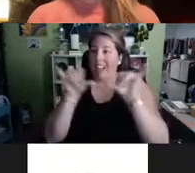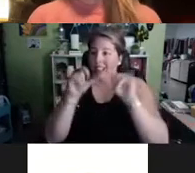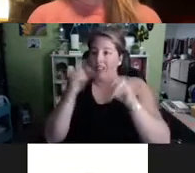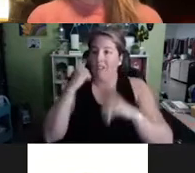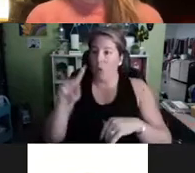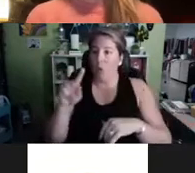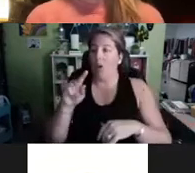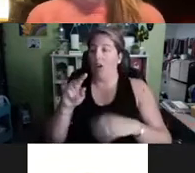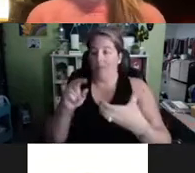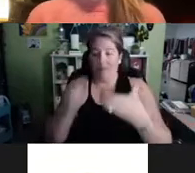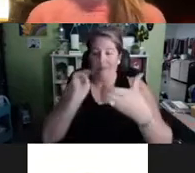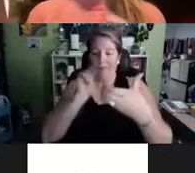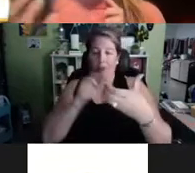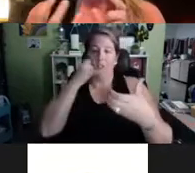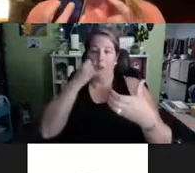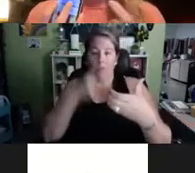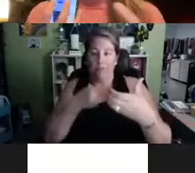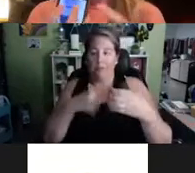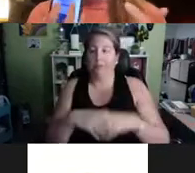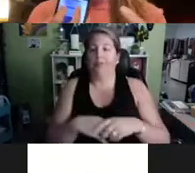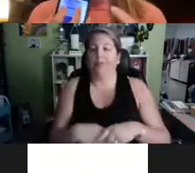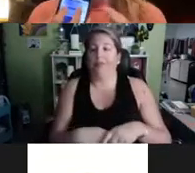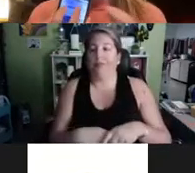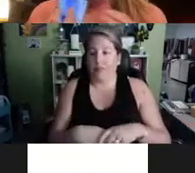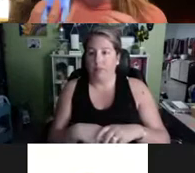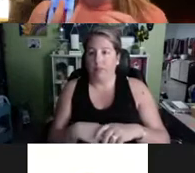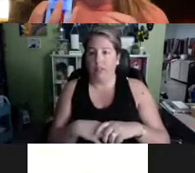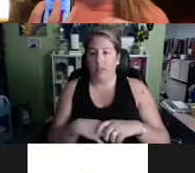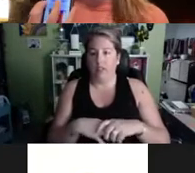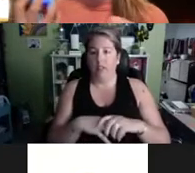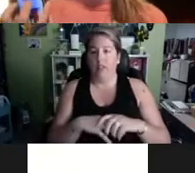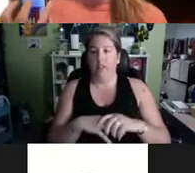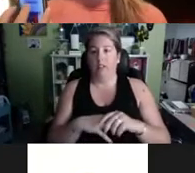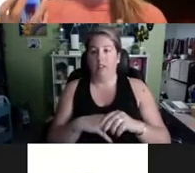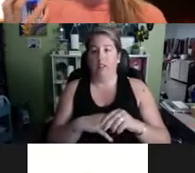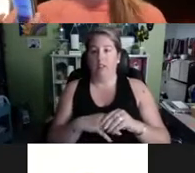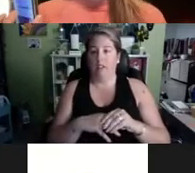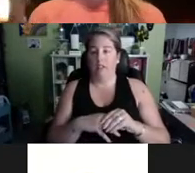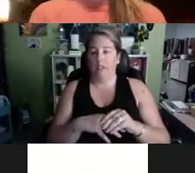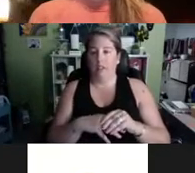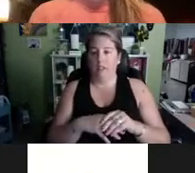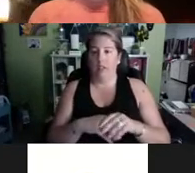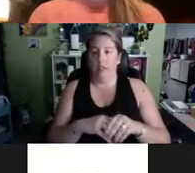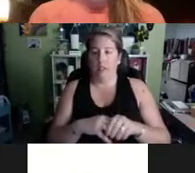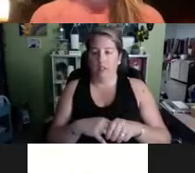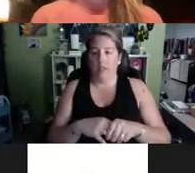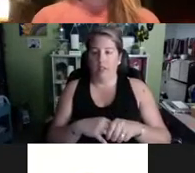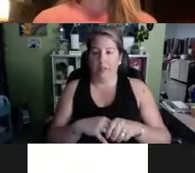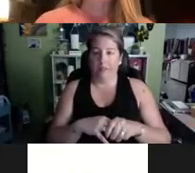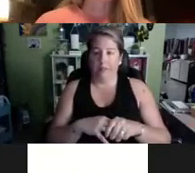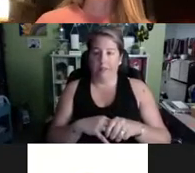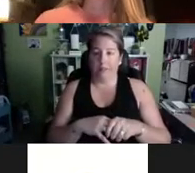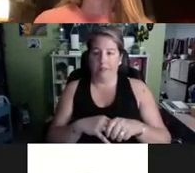size to make this for either your, it really is great for your phone. So for phone